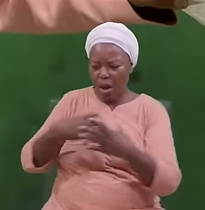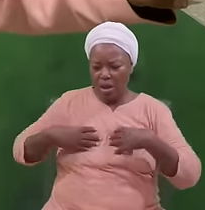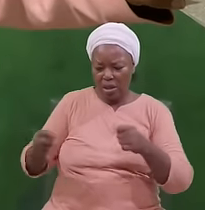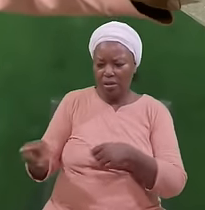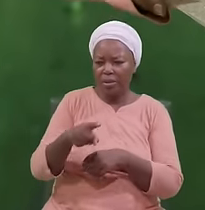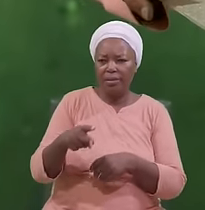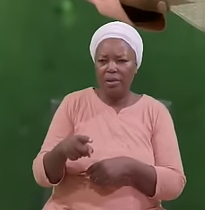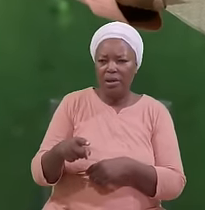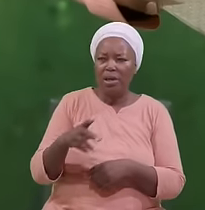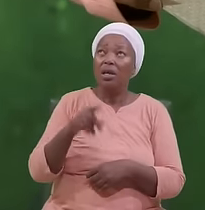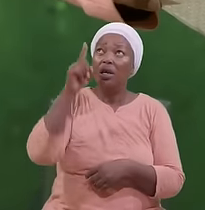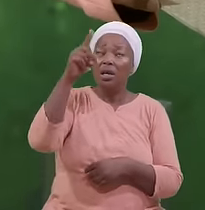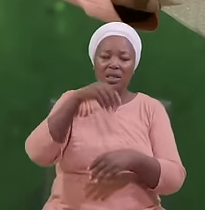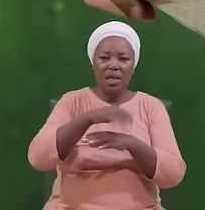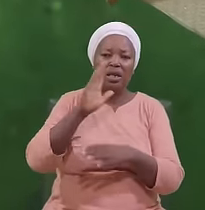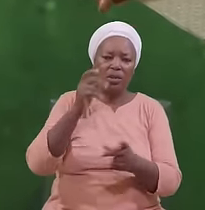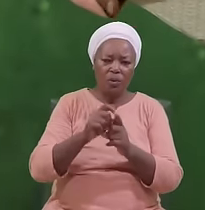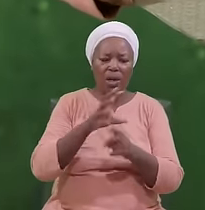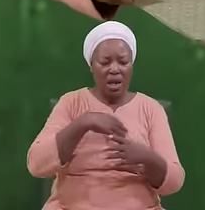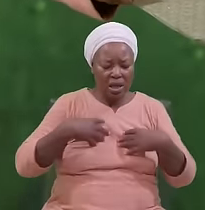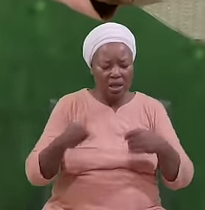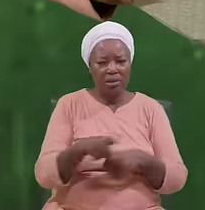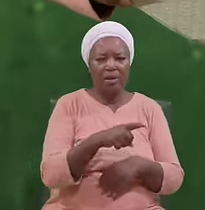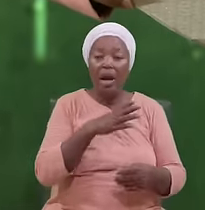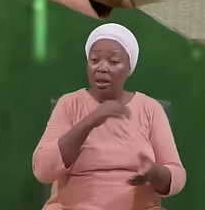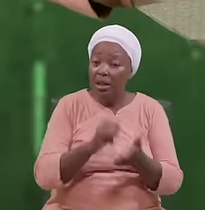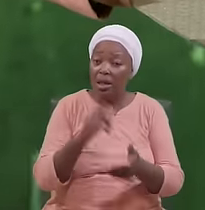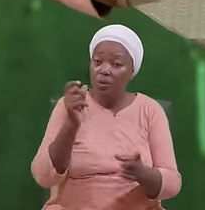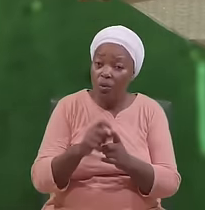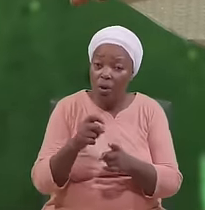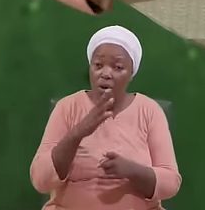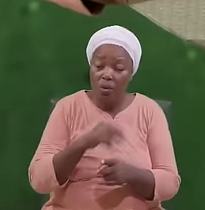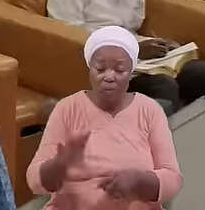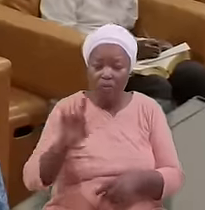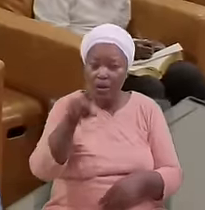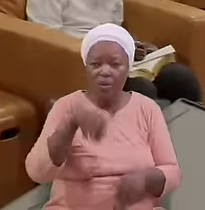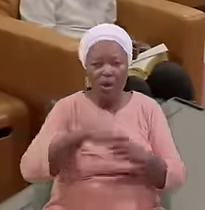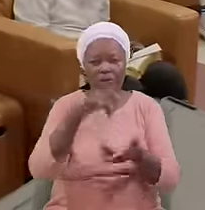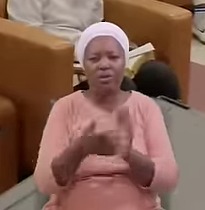word and he healed them. And that word will find you out.